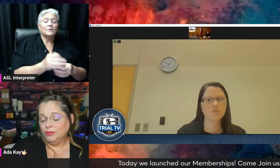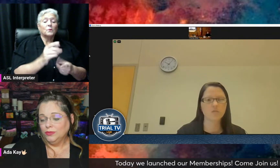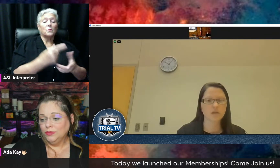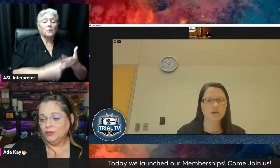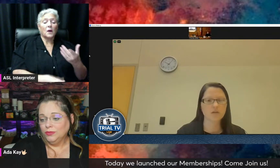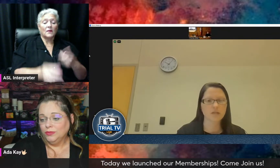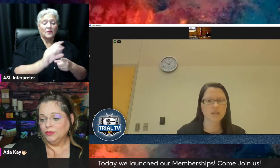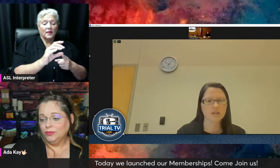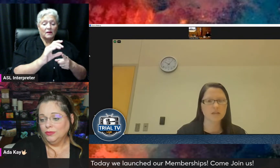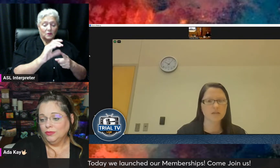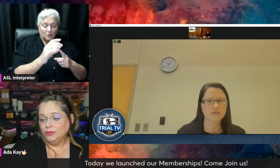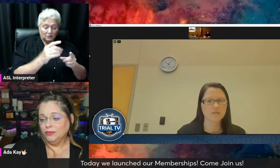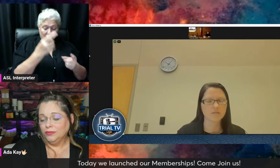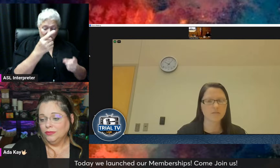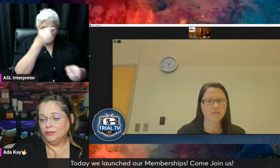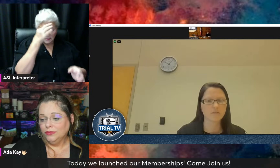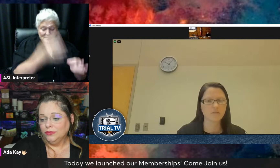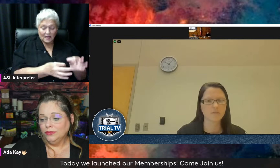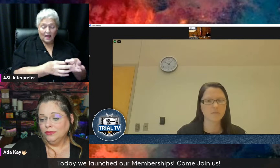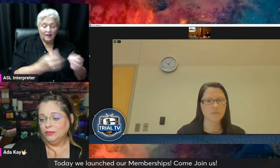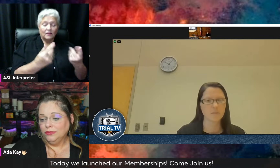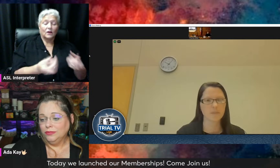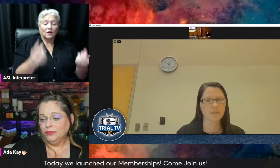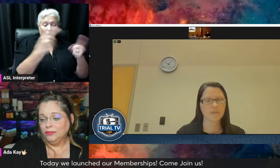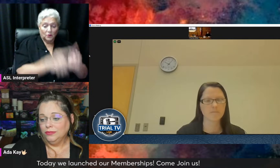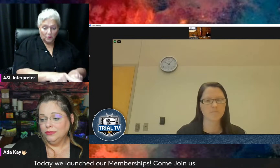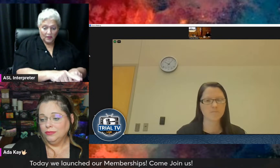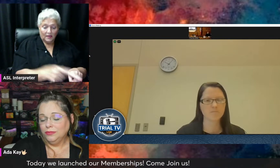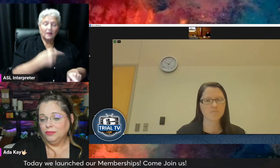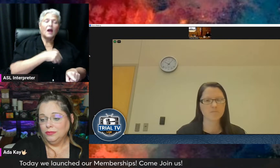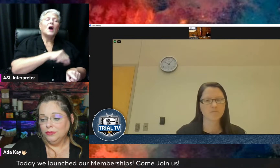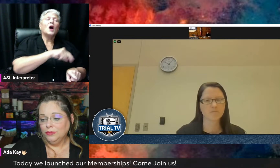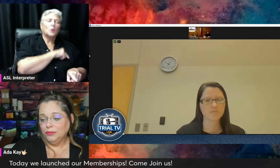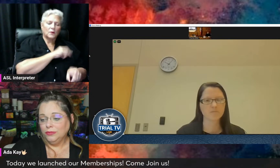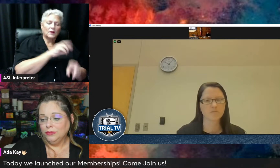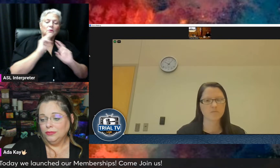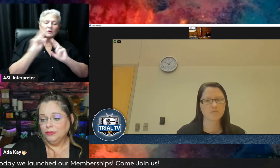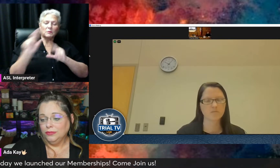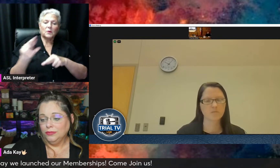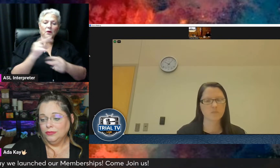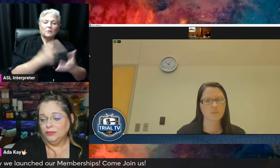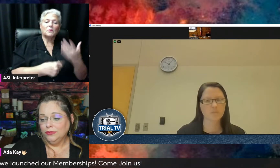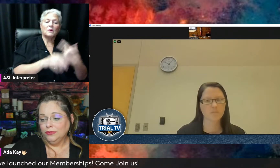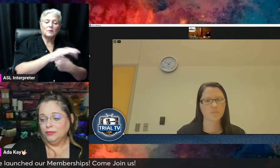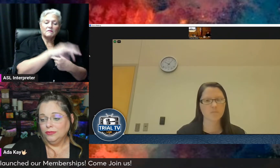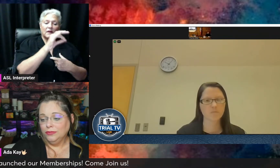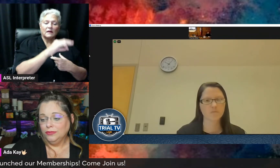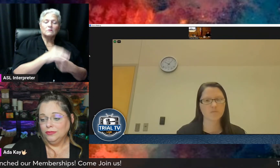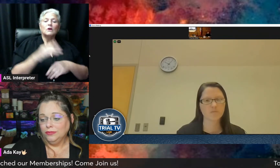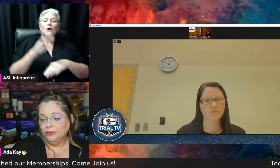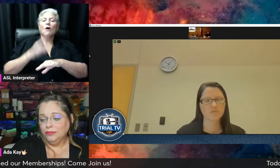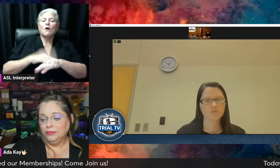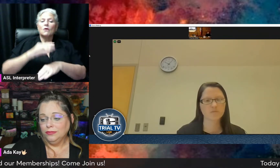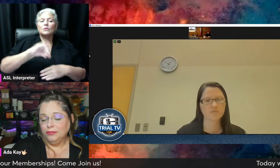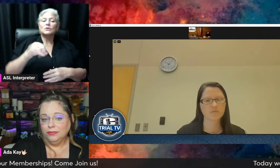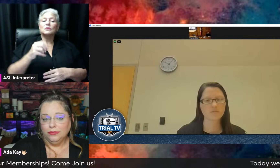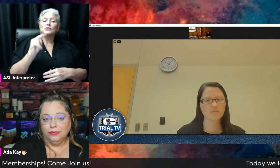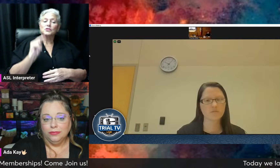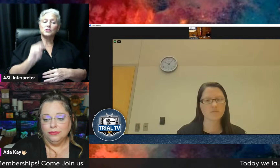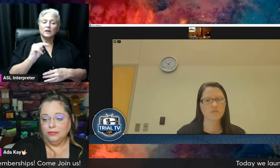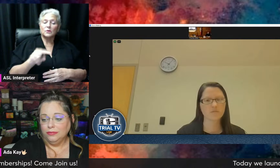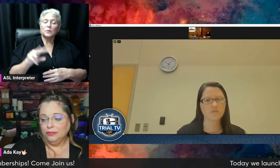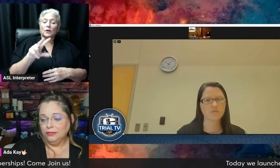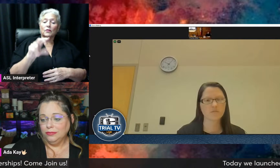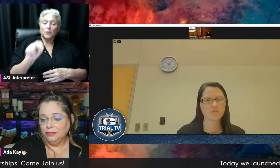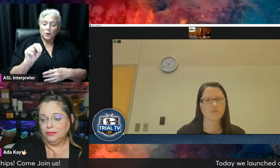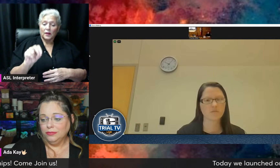we will report out our findings. On or about January 30th of this year, did you receive a hatchet from the Dubuque